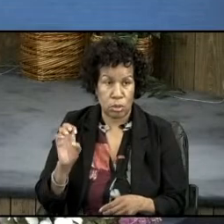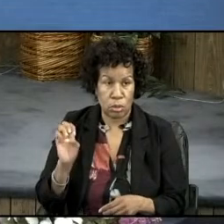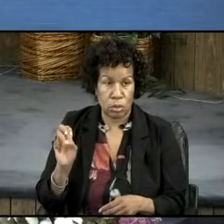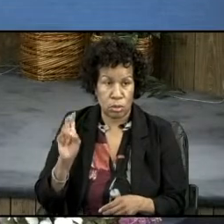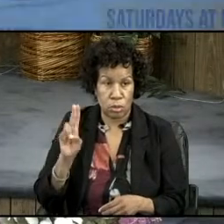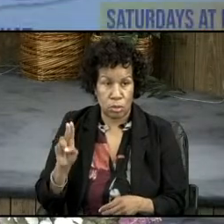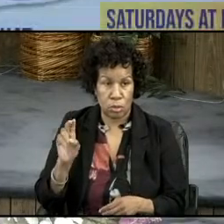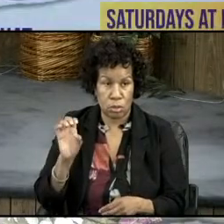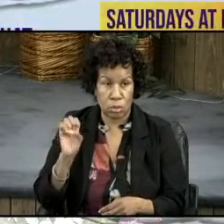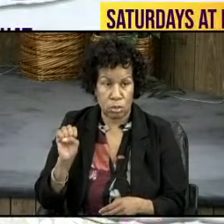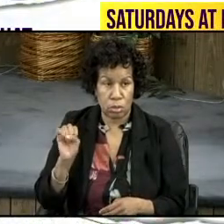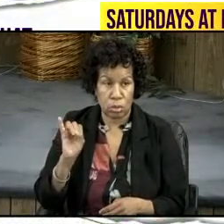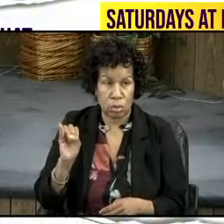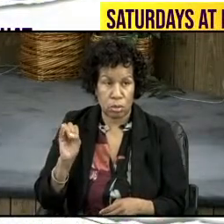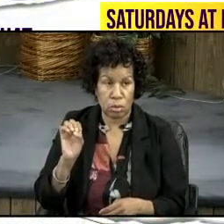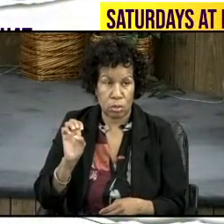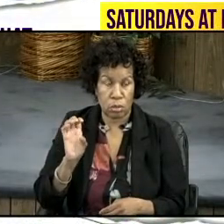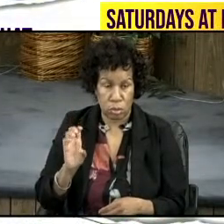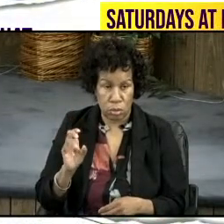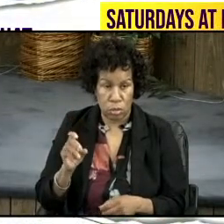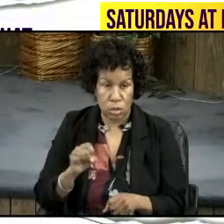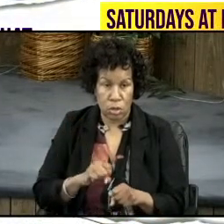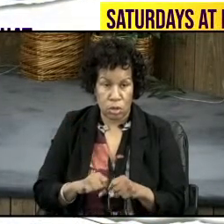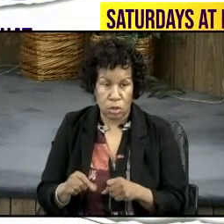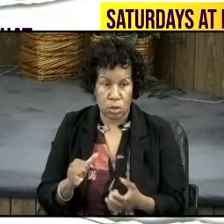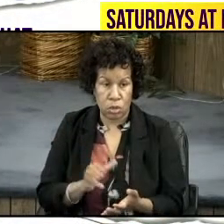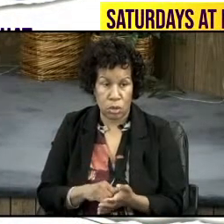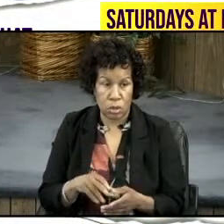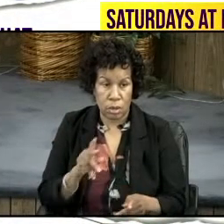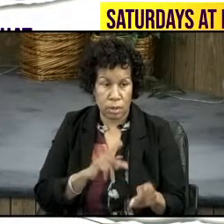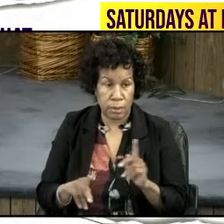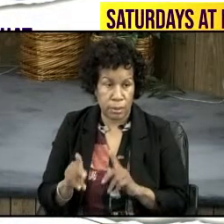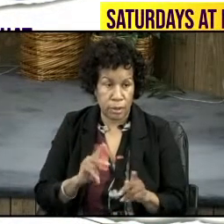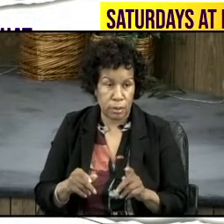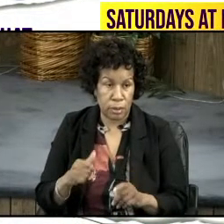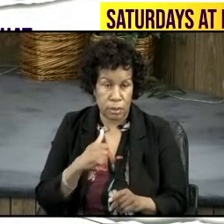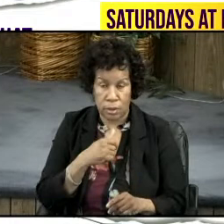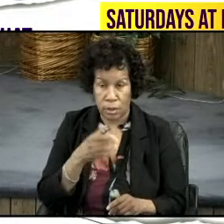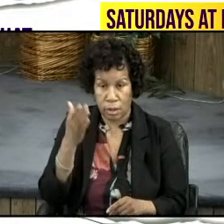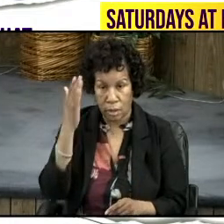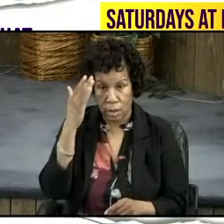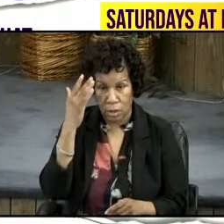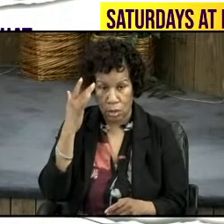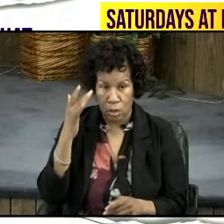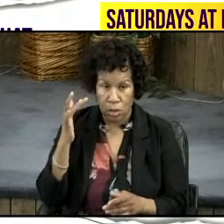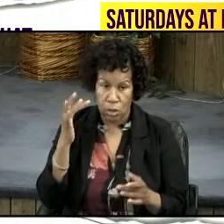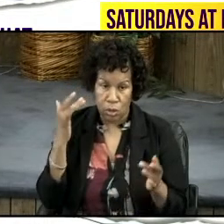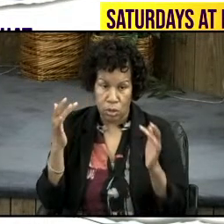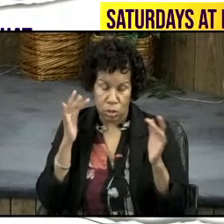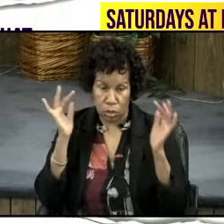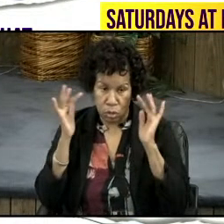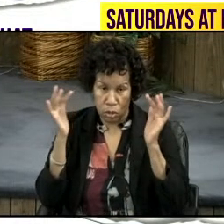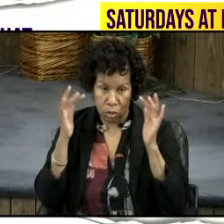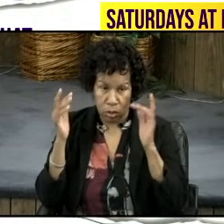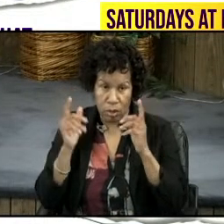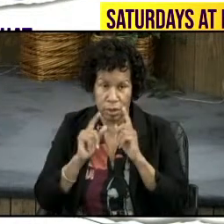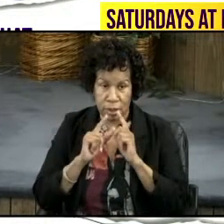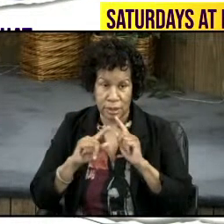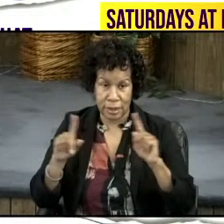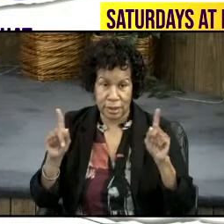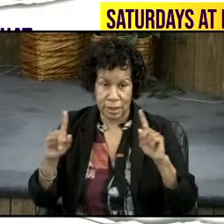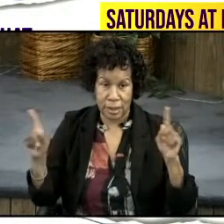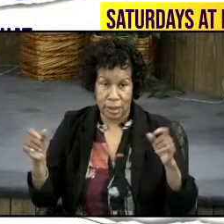verse 13. It says, so that the people could not discern the noise of the shout of the joy from